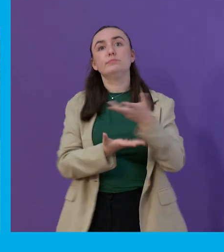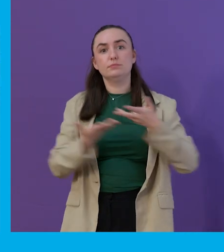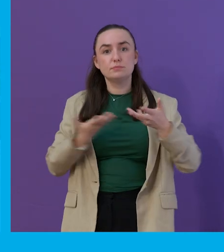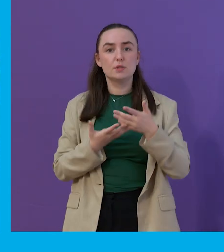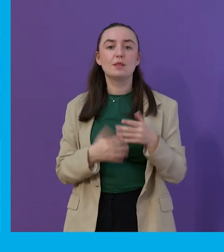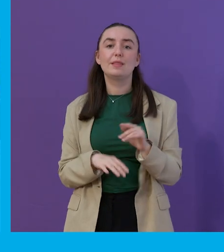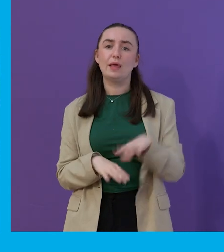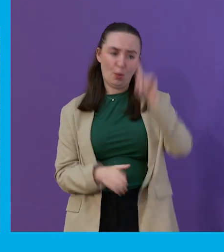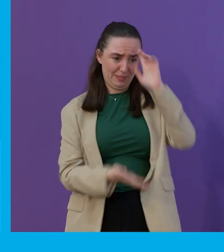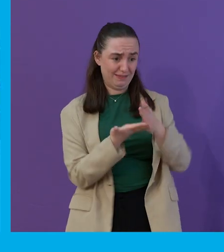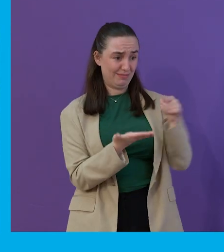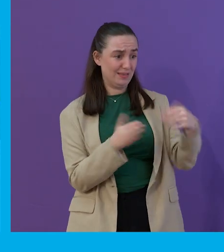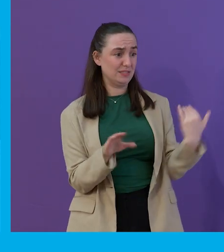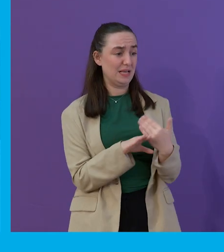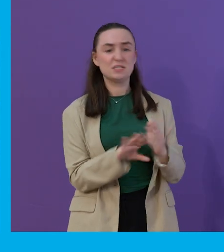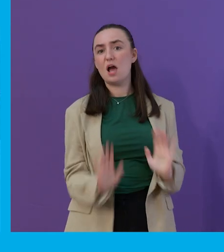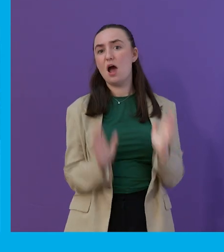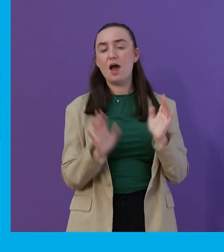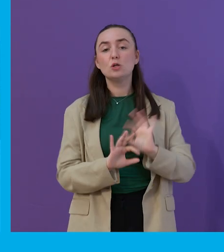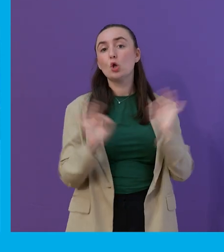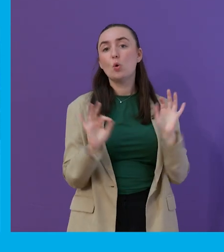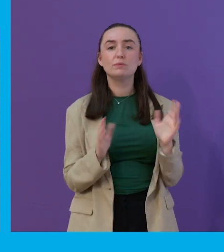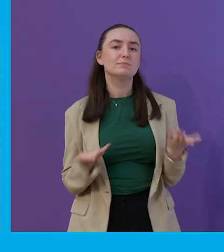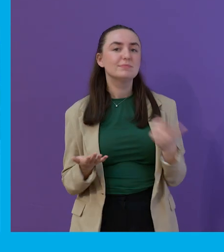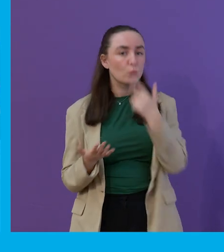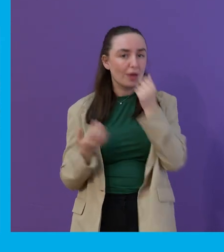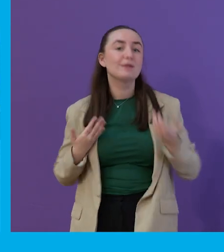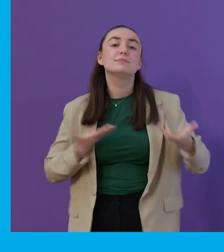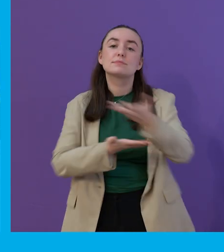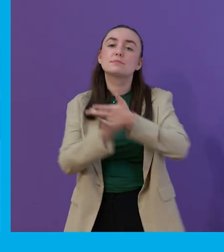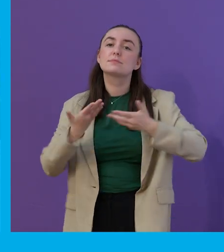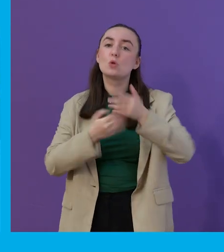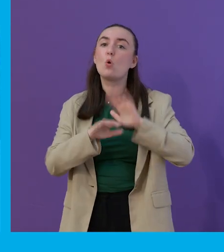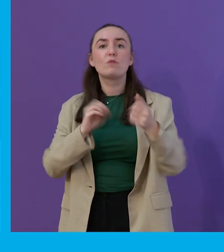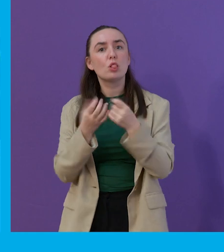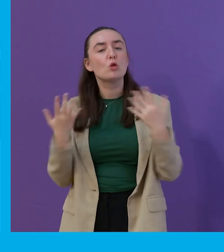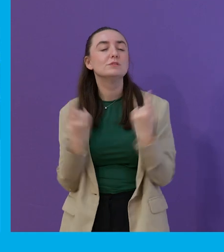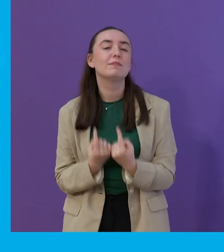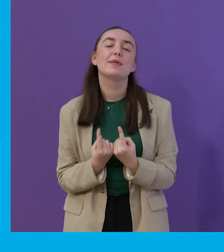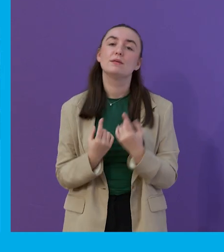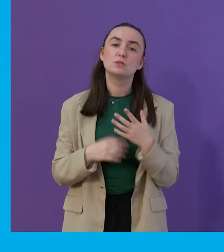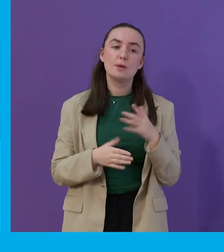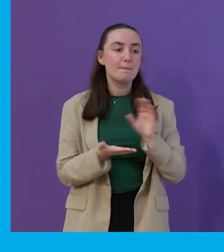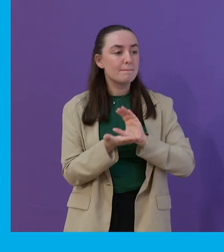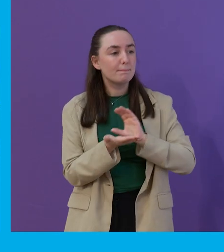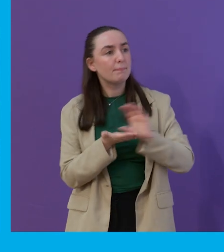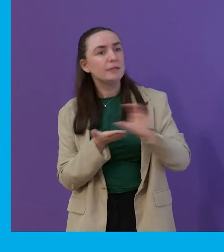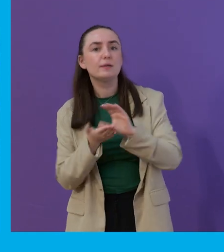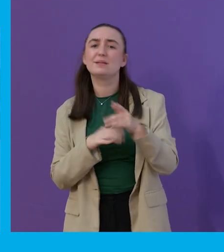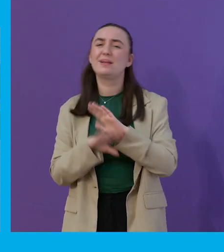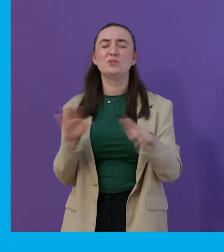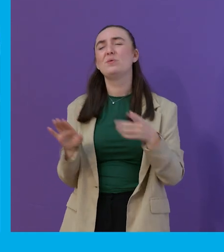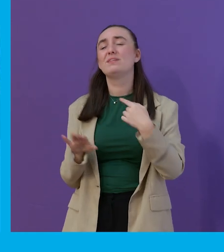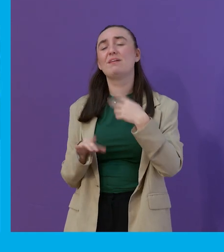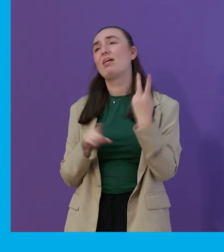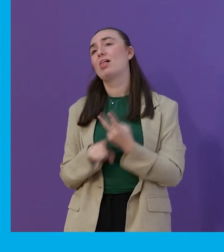believe in a particular tax. And that limits our ability to have a really sophisticated and nuanced debate on the, again, not to sound like a